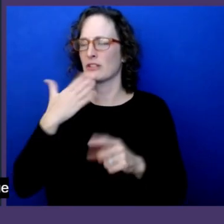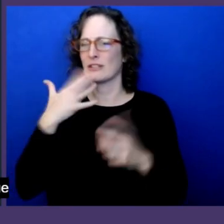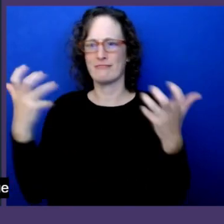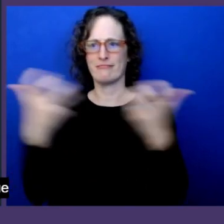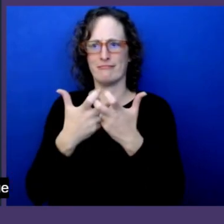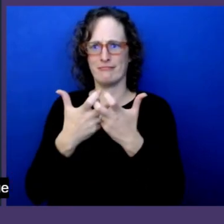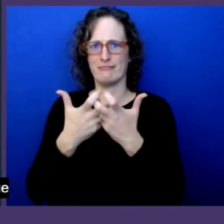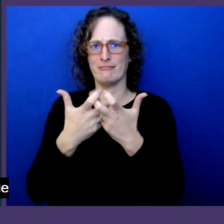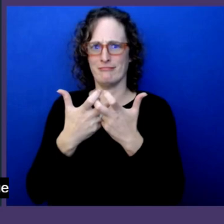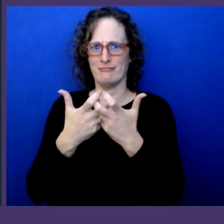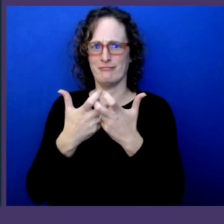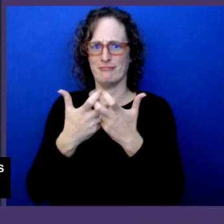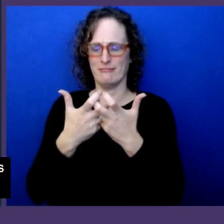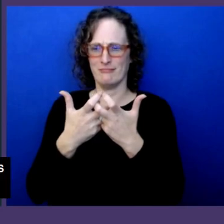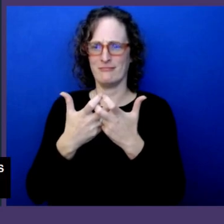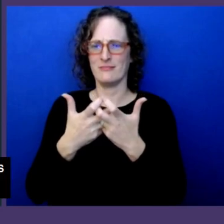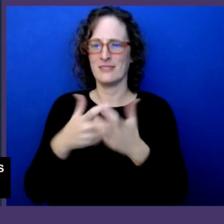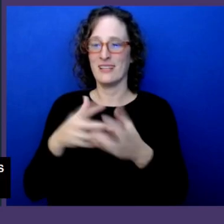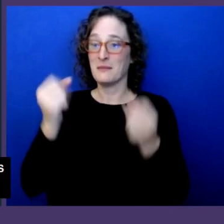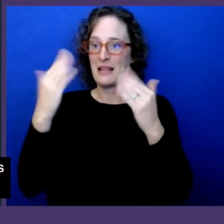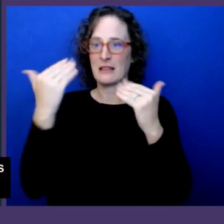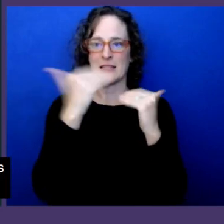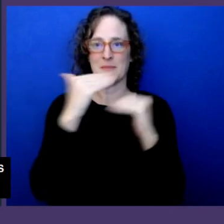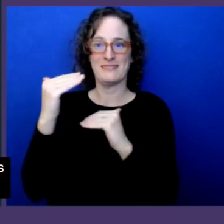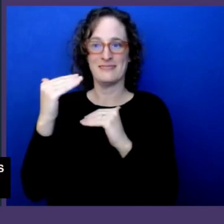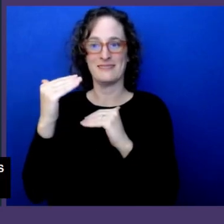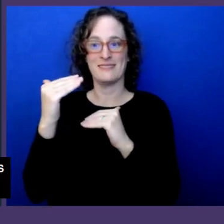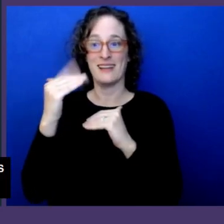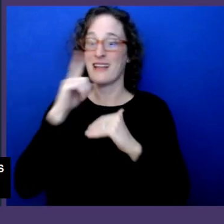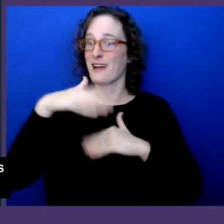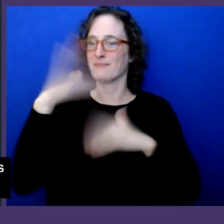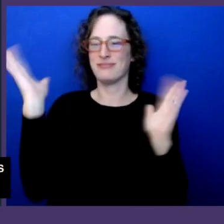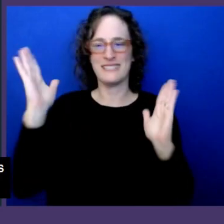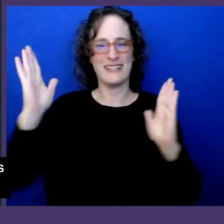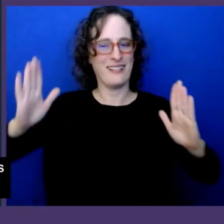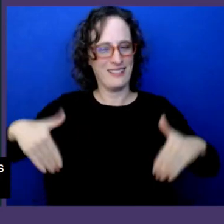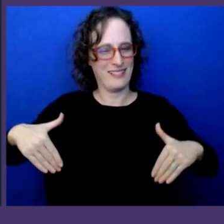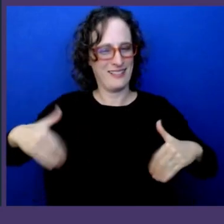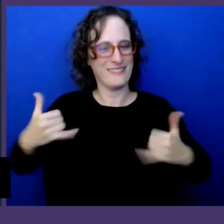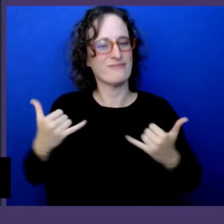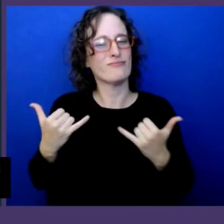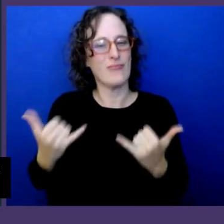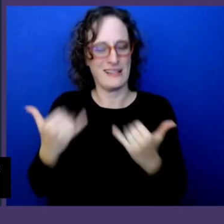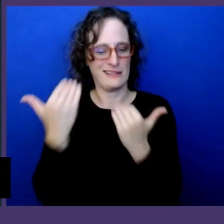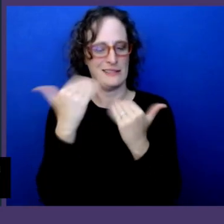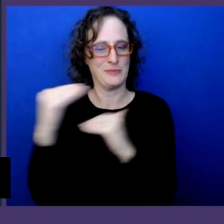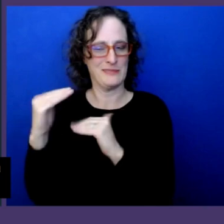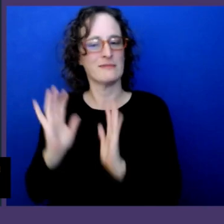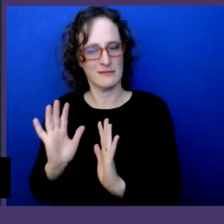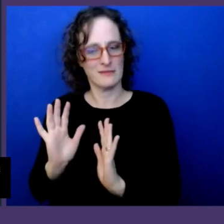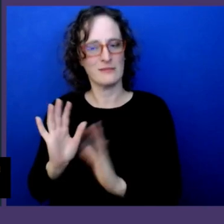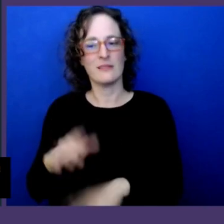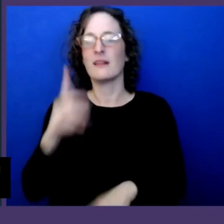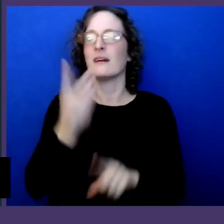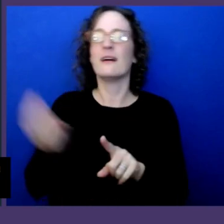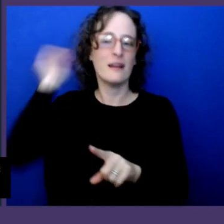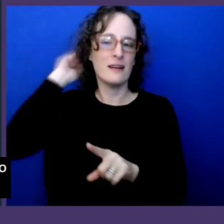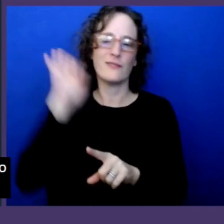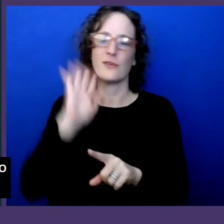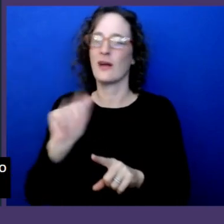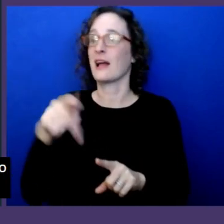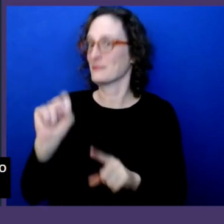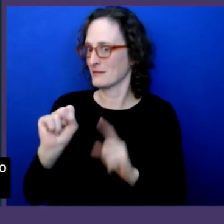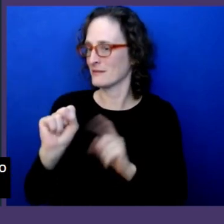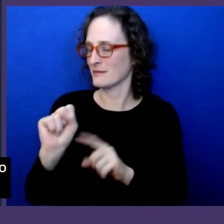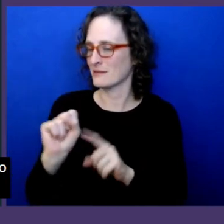limitations to LLMs today. And so I would keep that definitely in mind for all your applications. Models, and this, by the way, could be an entire talk, so I don't